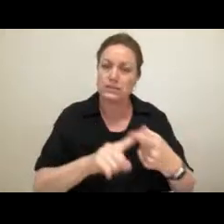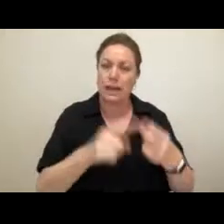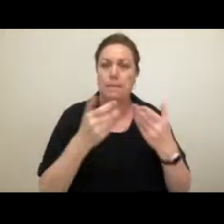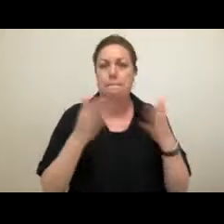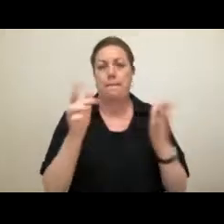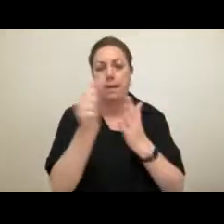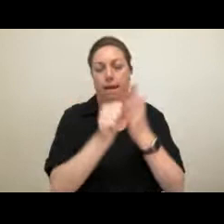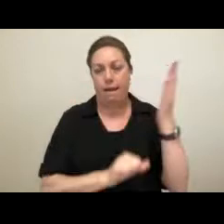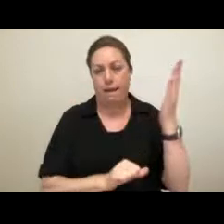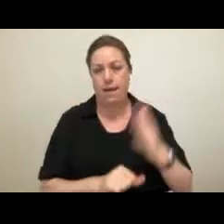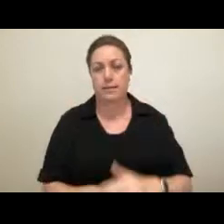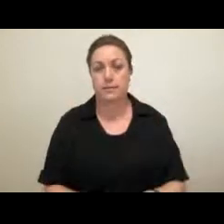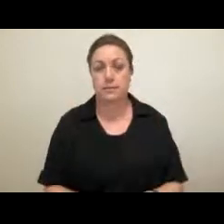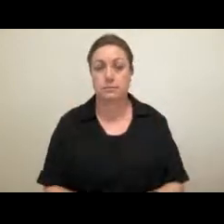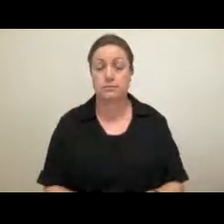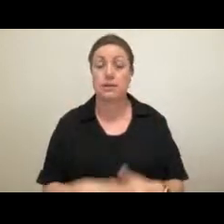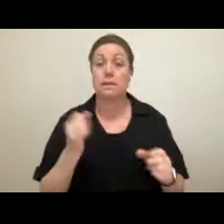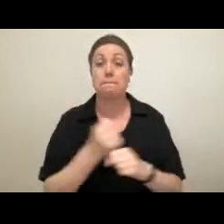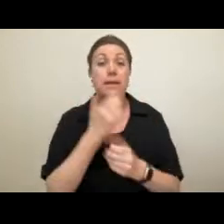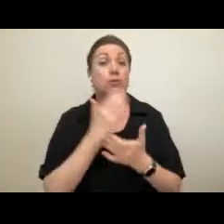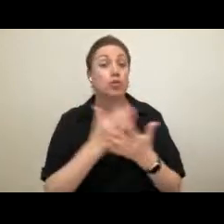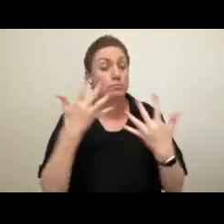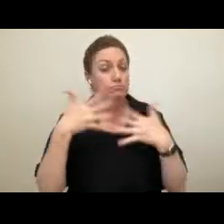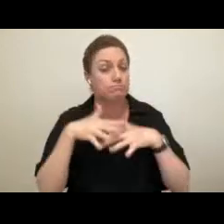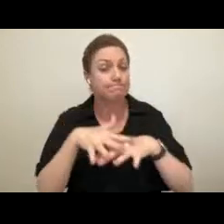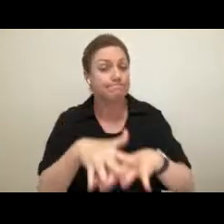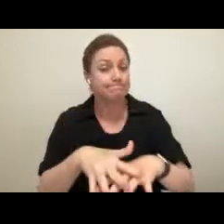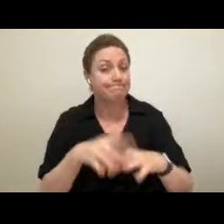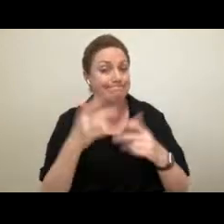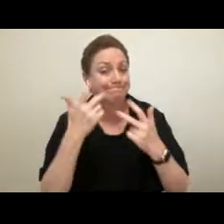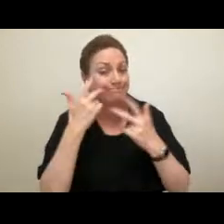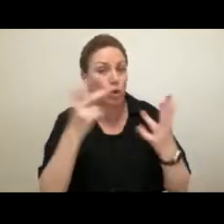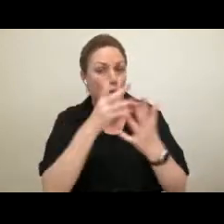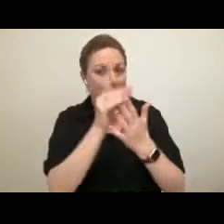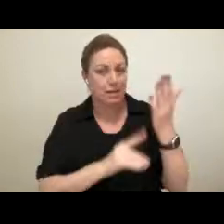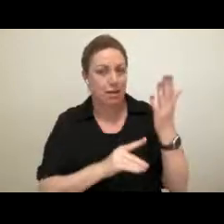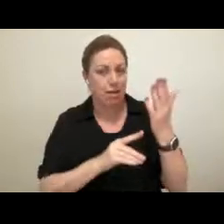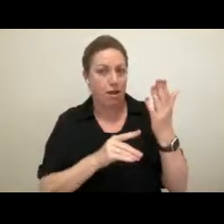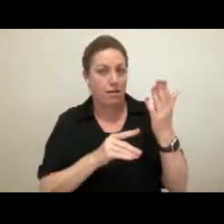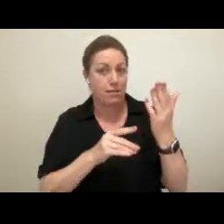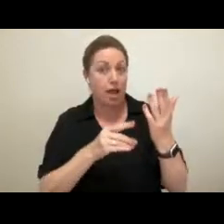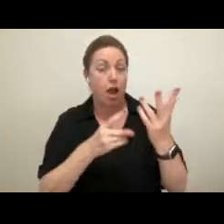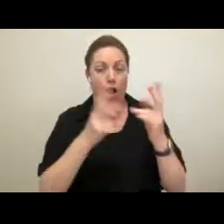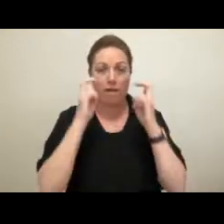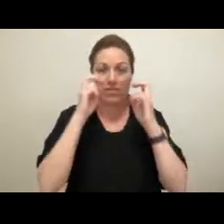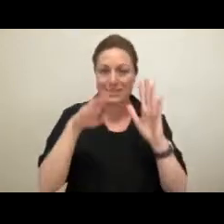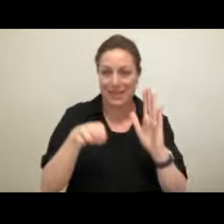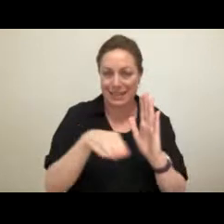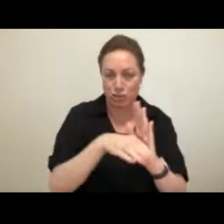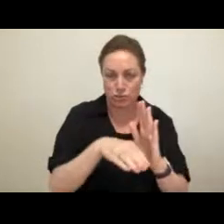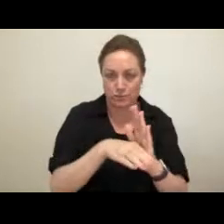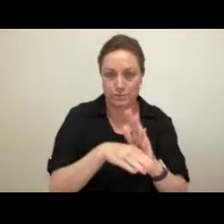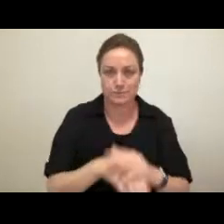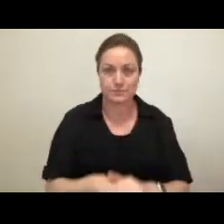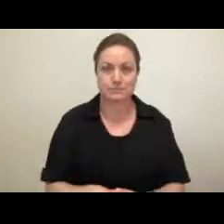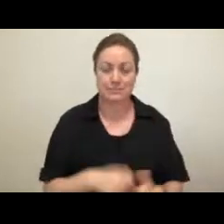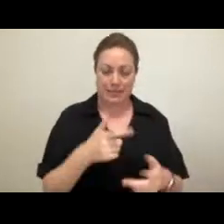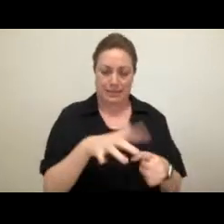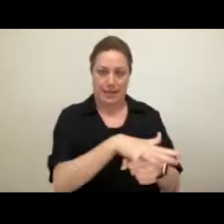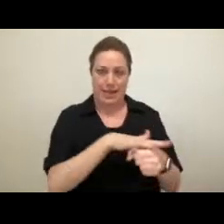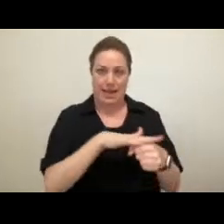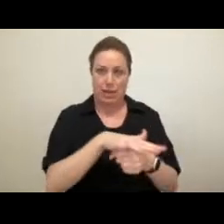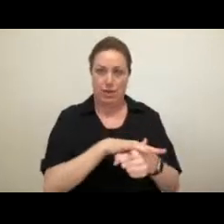it's integrated into the design of the station and the local precincts. So this is a public document. It's accessible